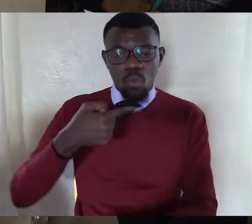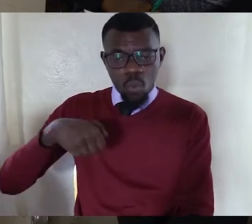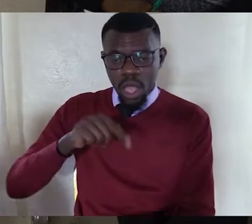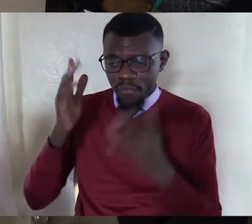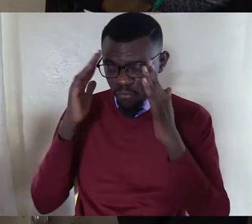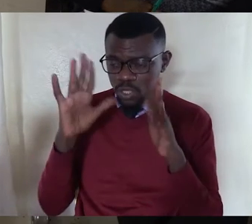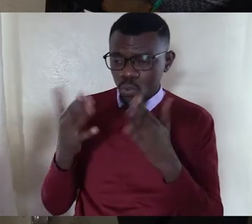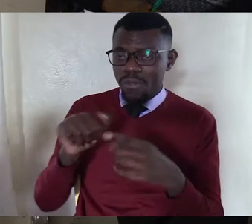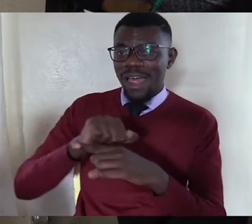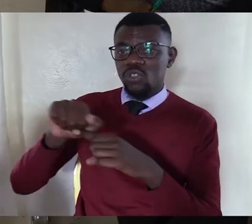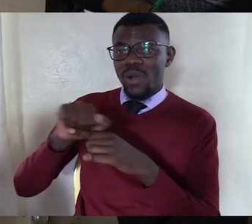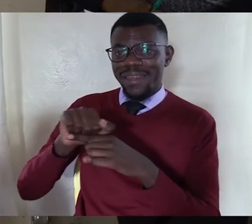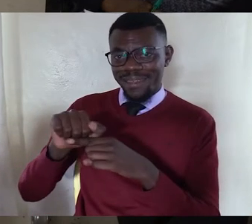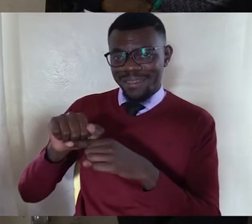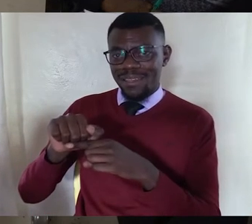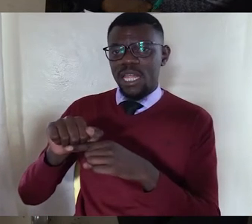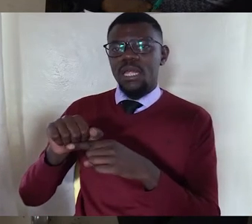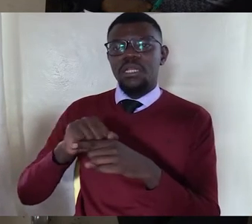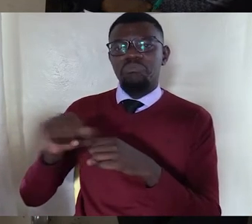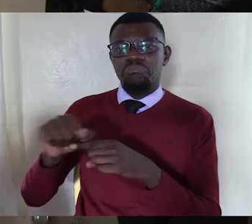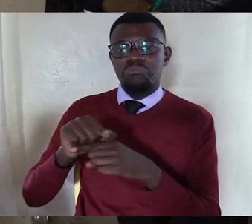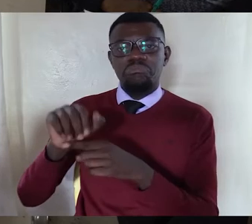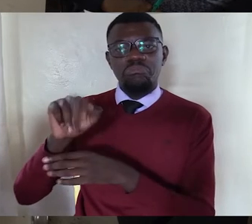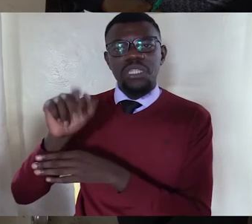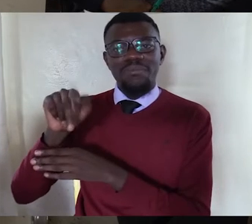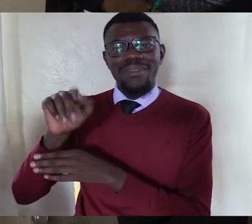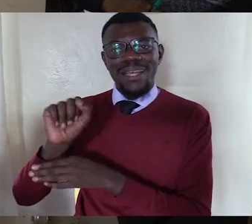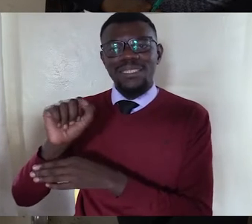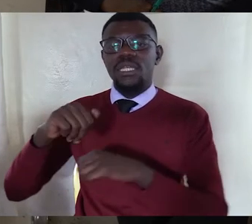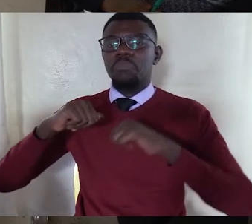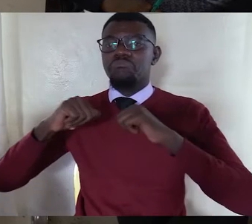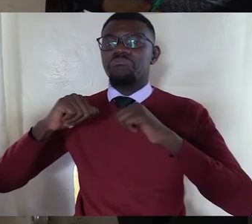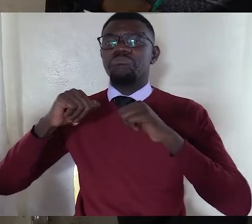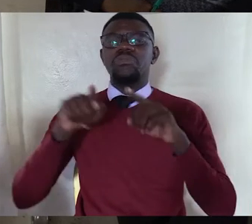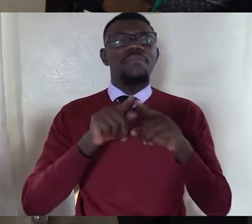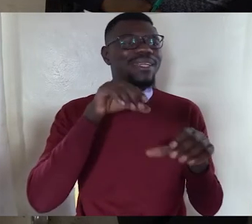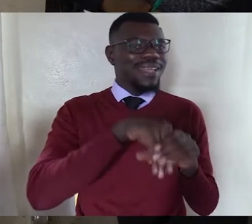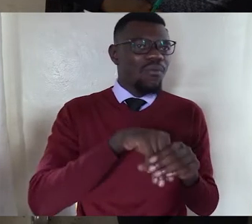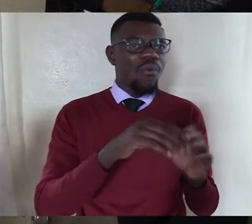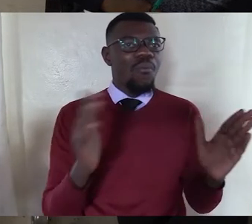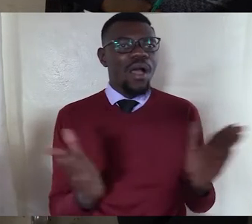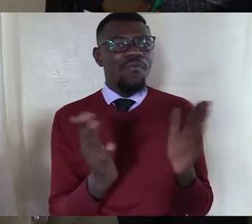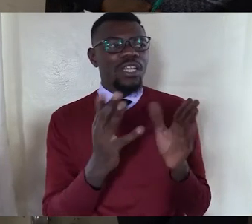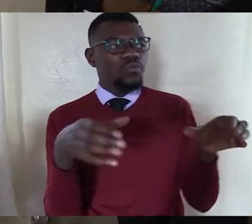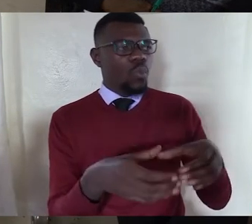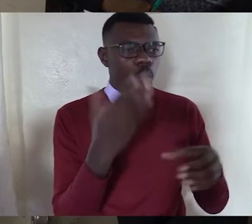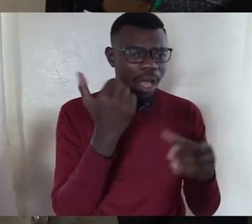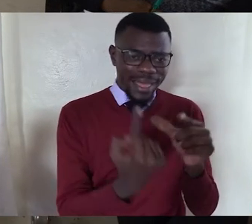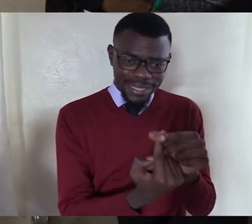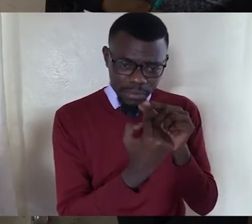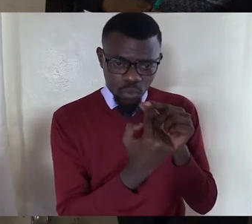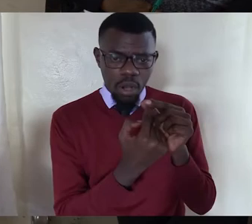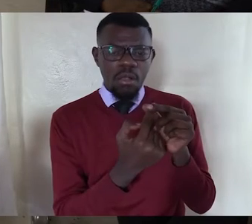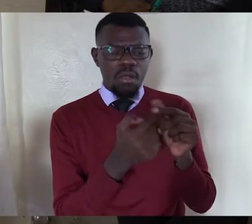on is training of not just NPS officers, but also the Internal Affairs Unit, because we realize that this is a specialized